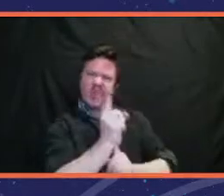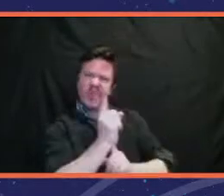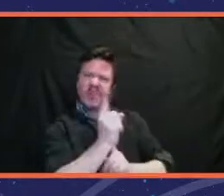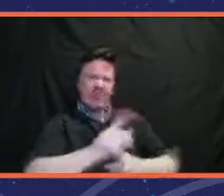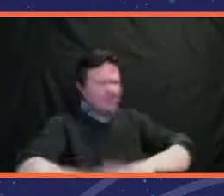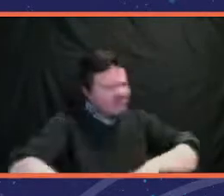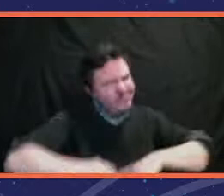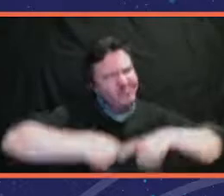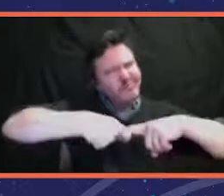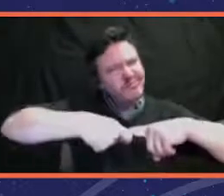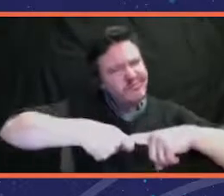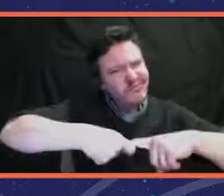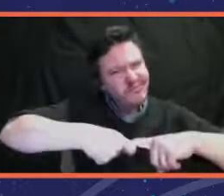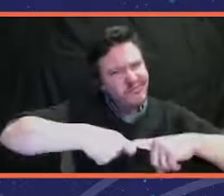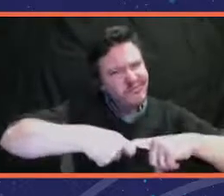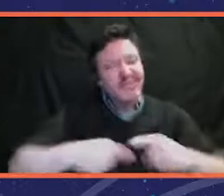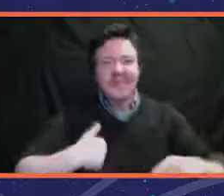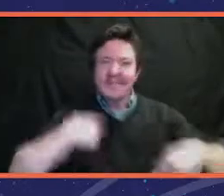Wait a minute. Nervous, y'all.